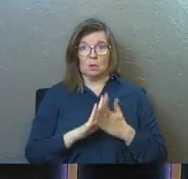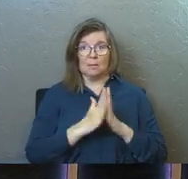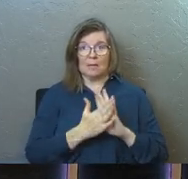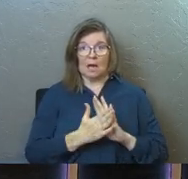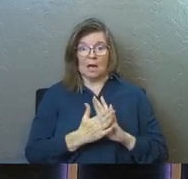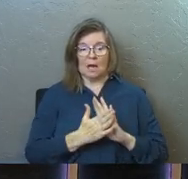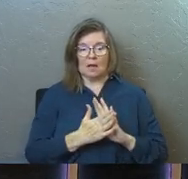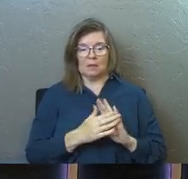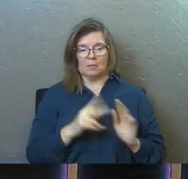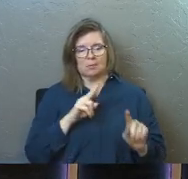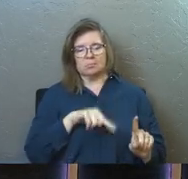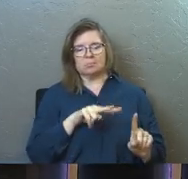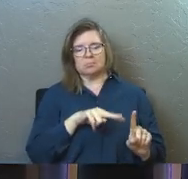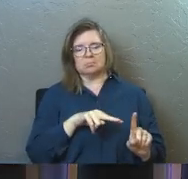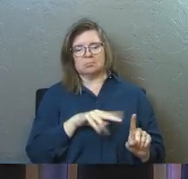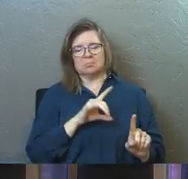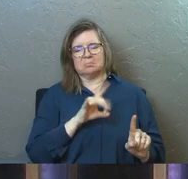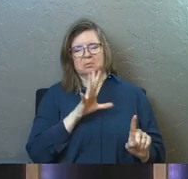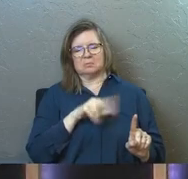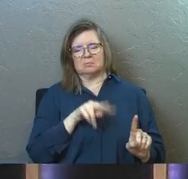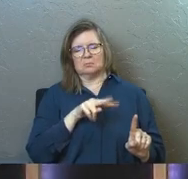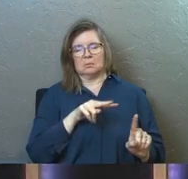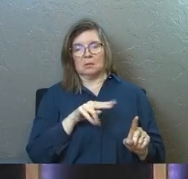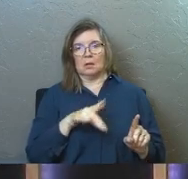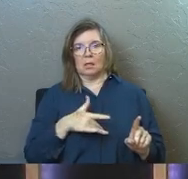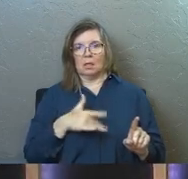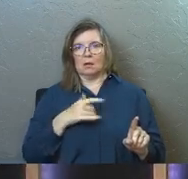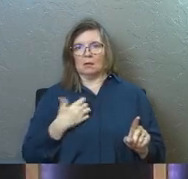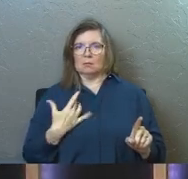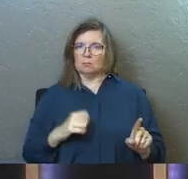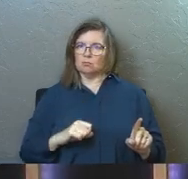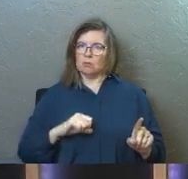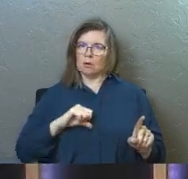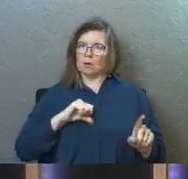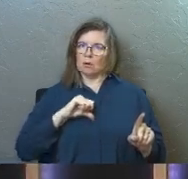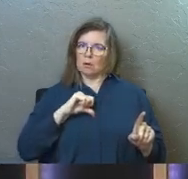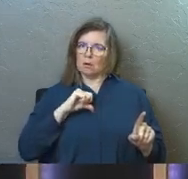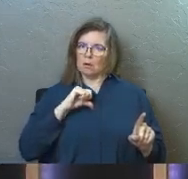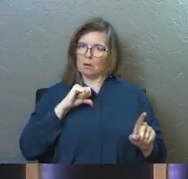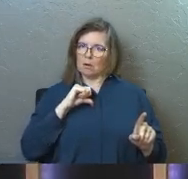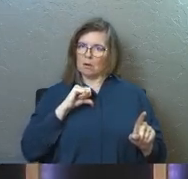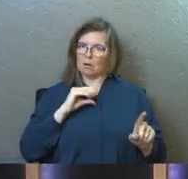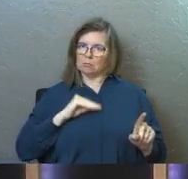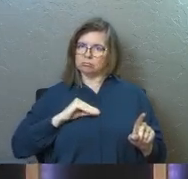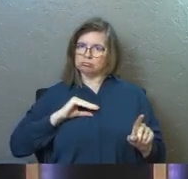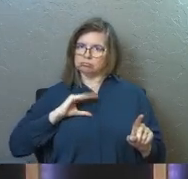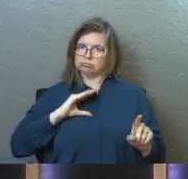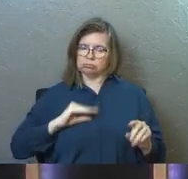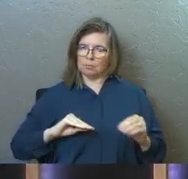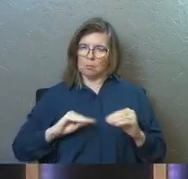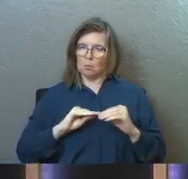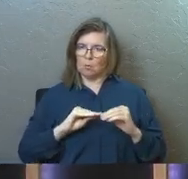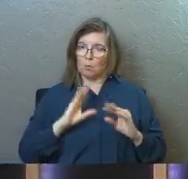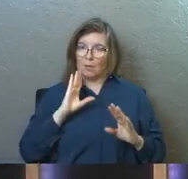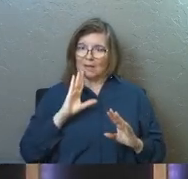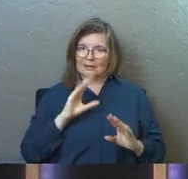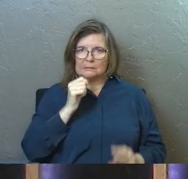prouder over time, more filled with an unholy, unhelpful pride in your